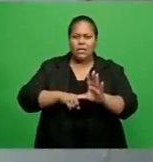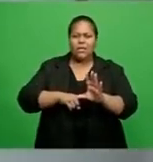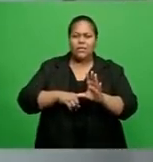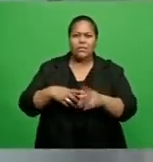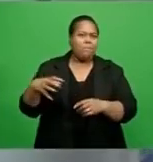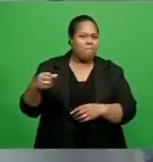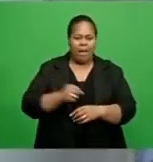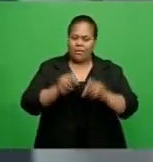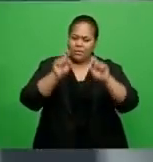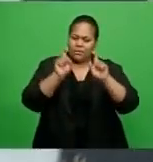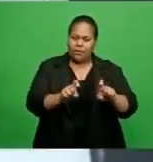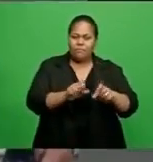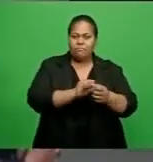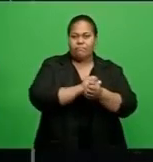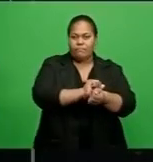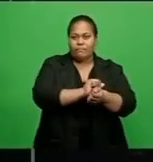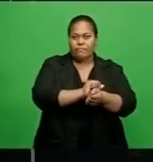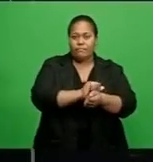served.